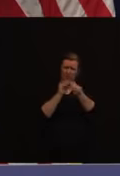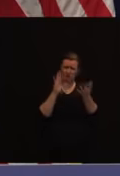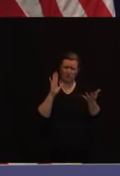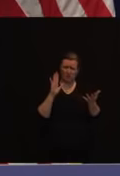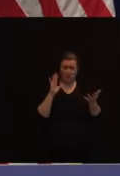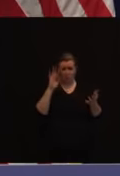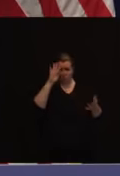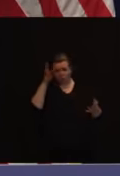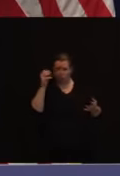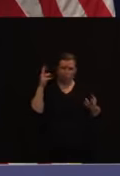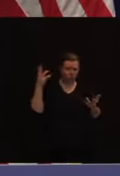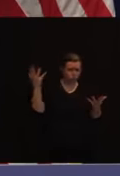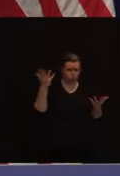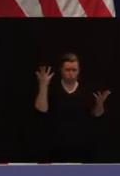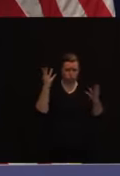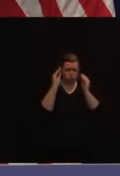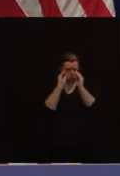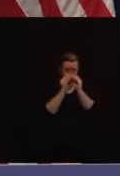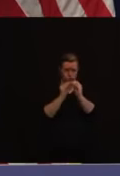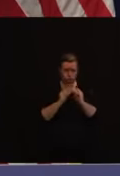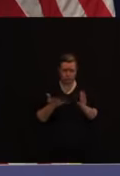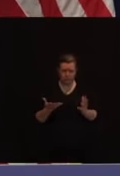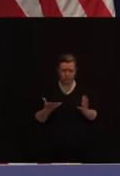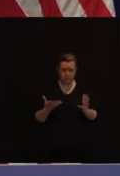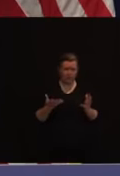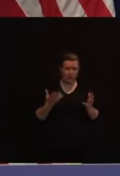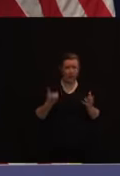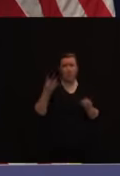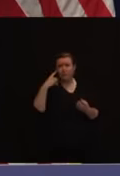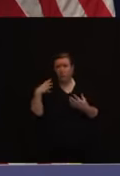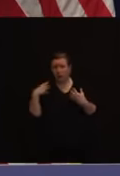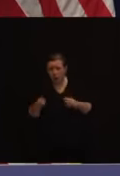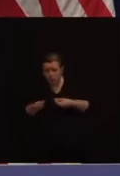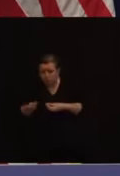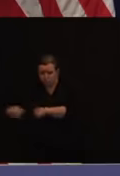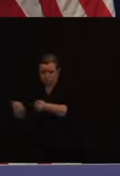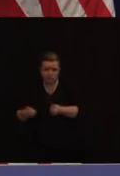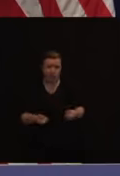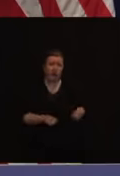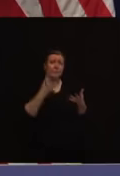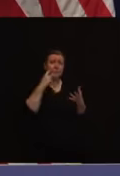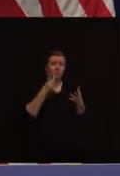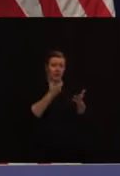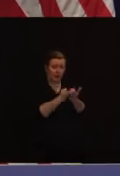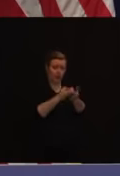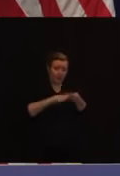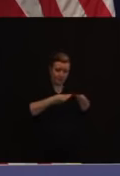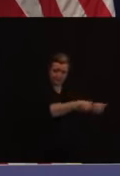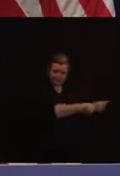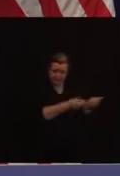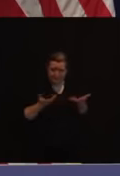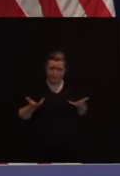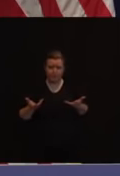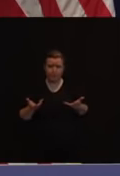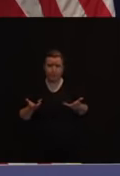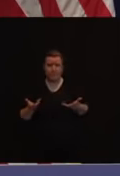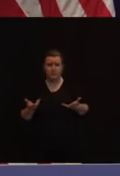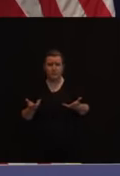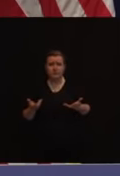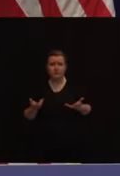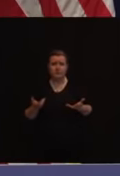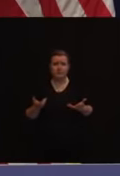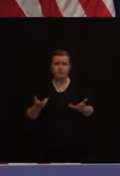pandemic? Yeah, how we arrived at is in consultation, obviously, with our team, both in Treasury,